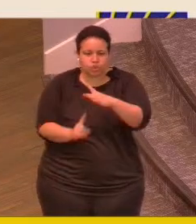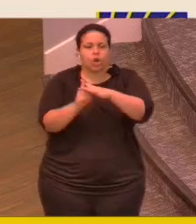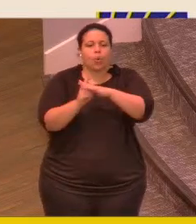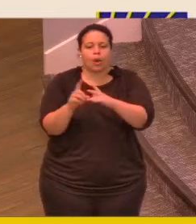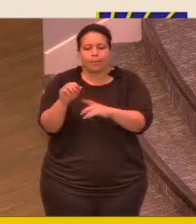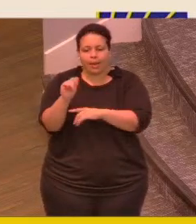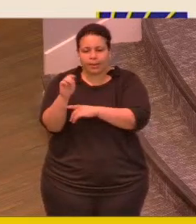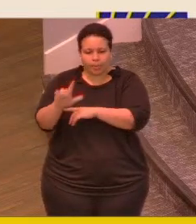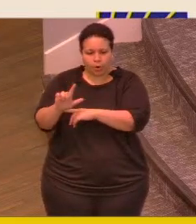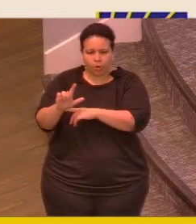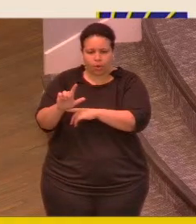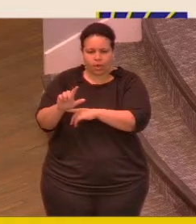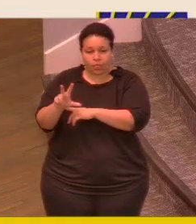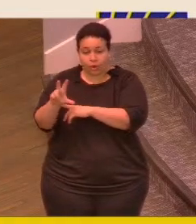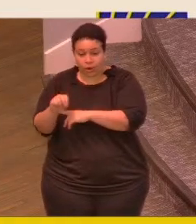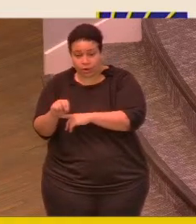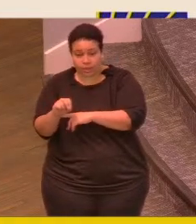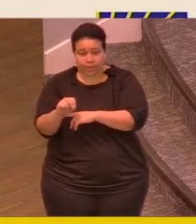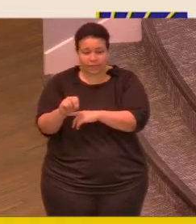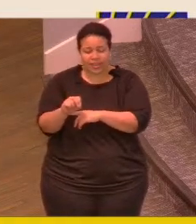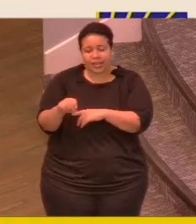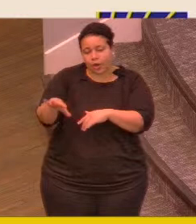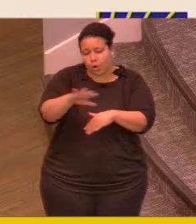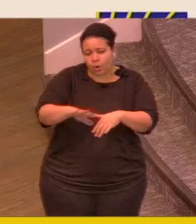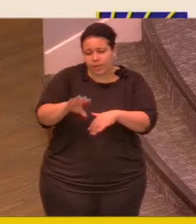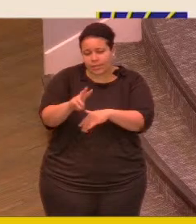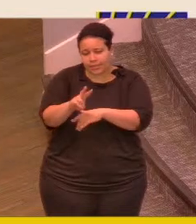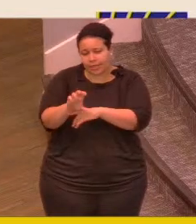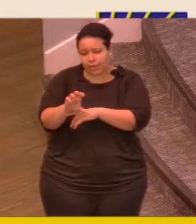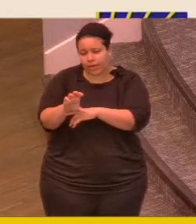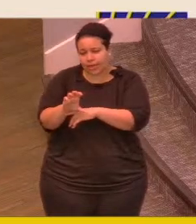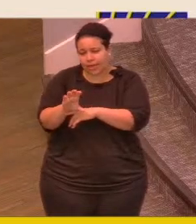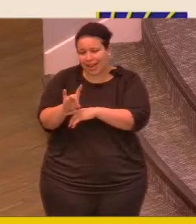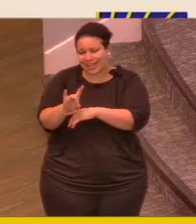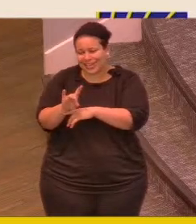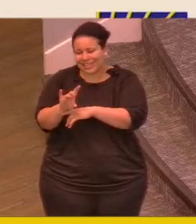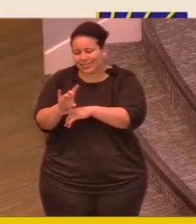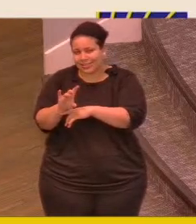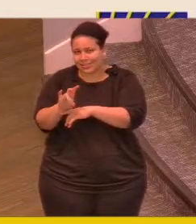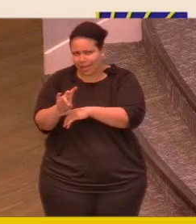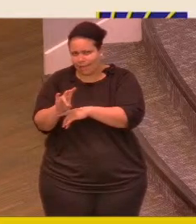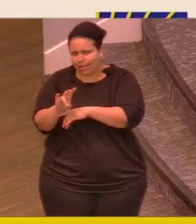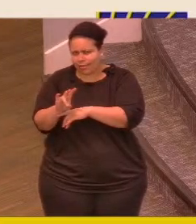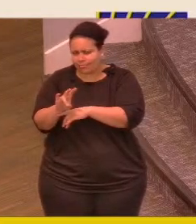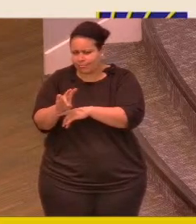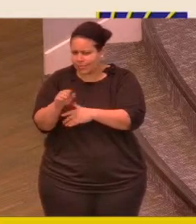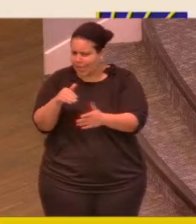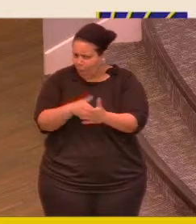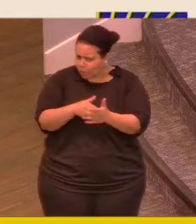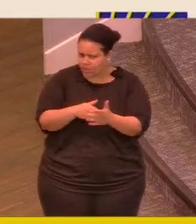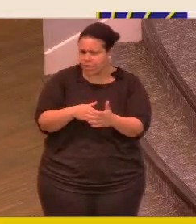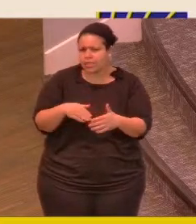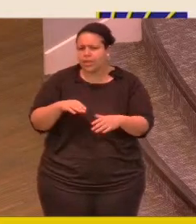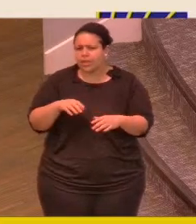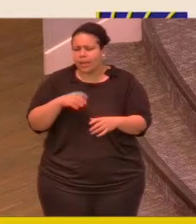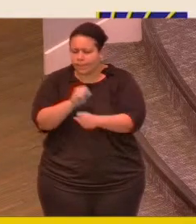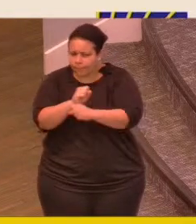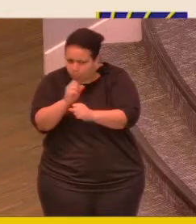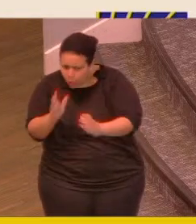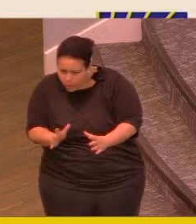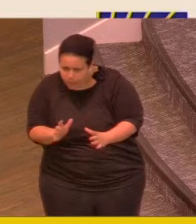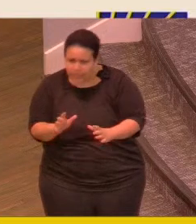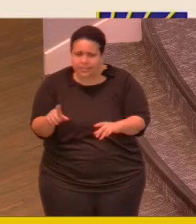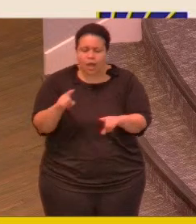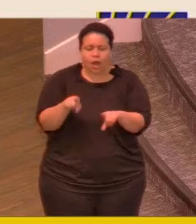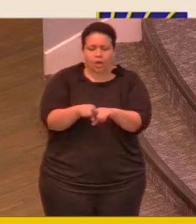covering 1,697 employees. We're also getting a pupil transportation. It's allotment that's